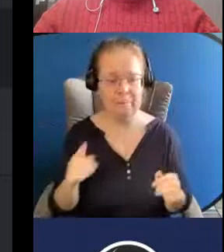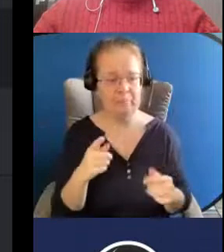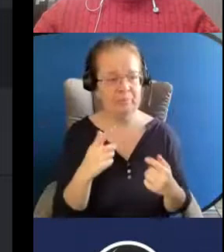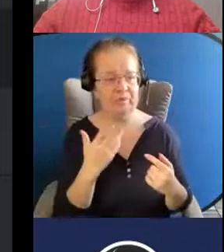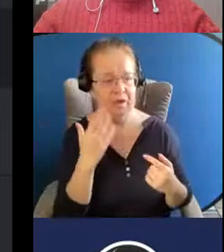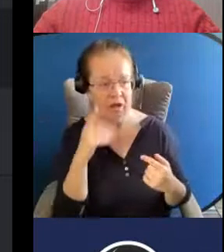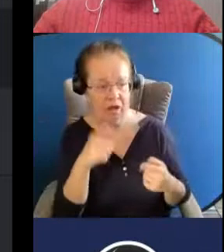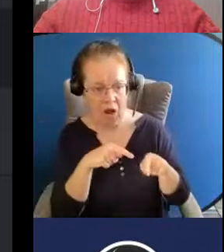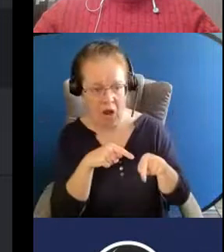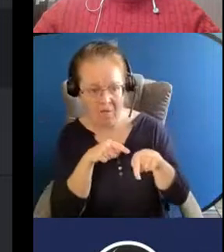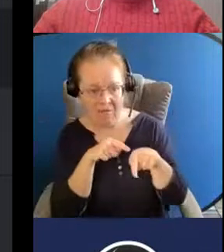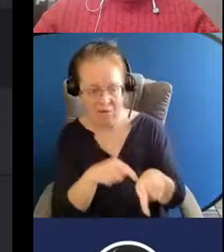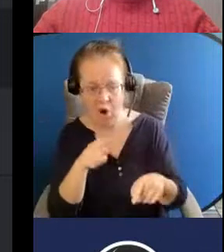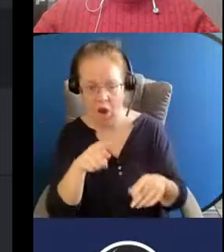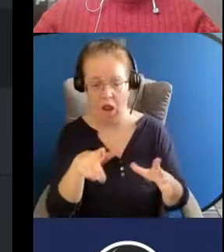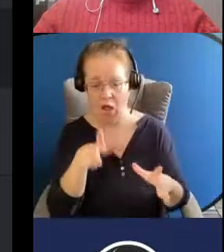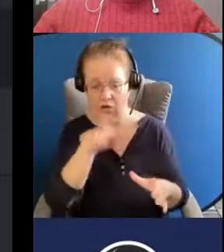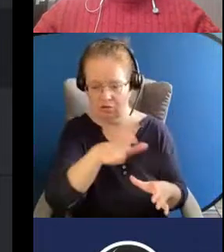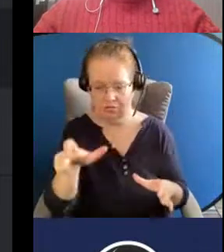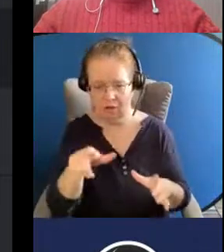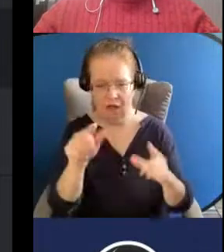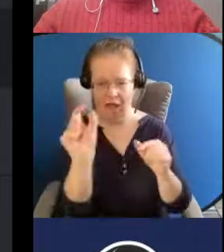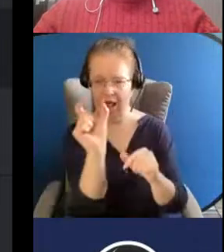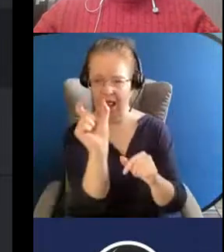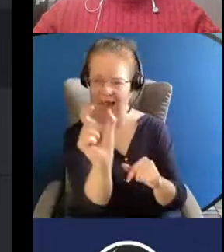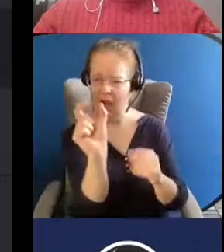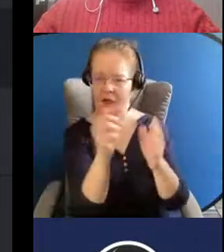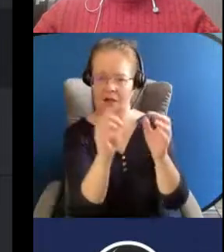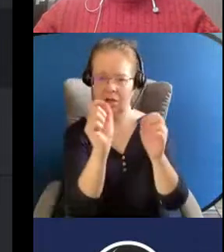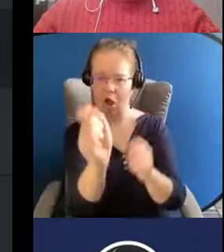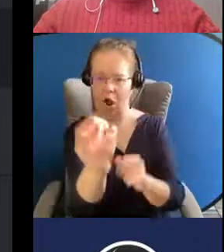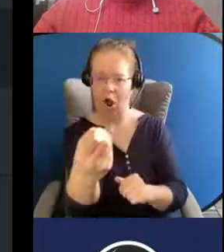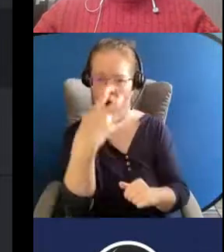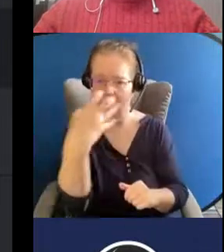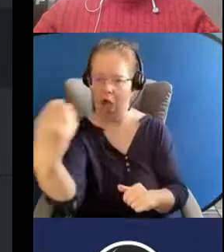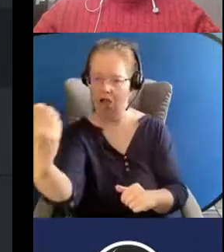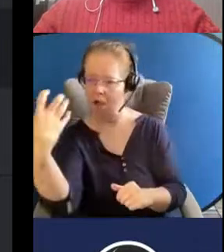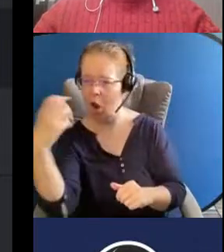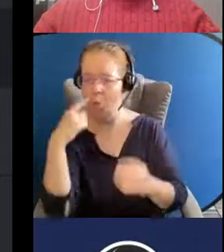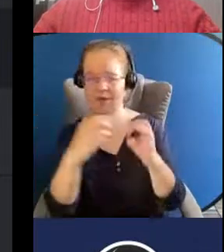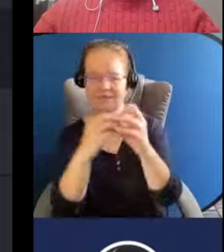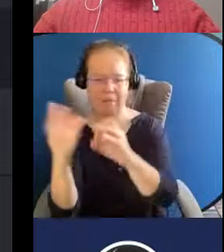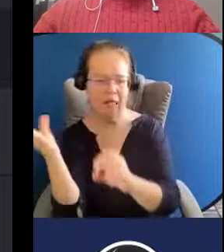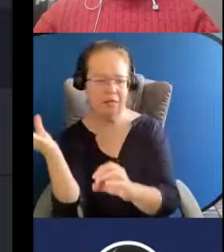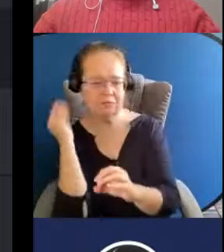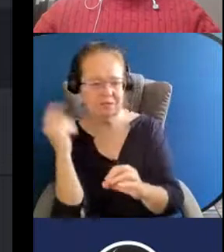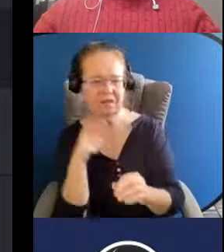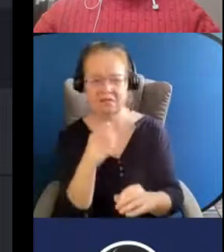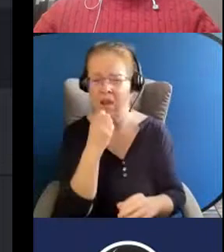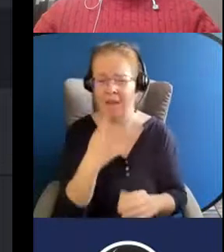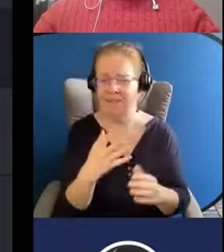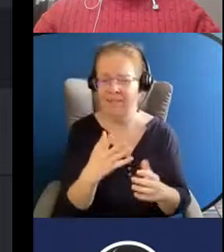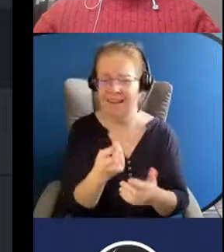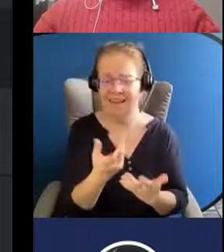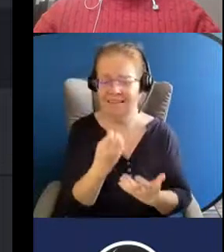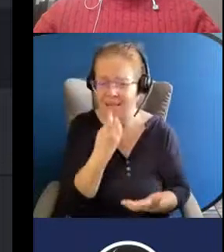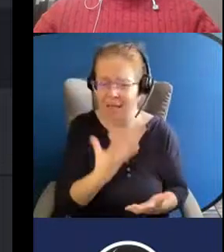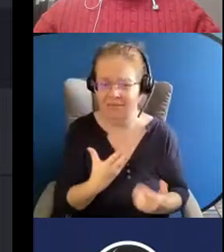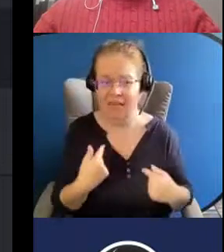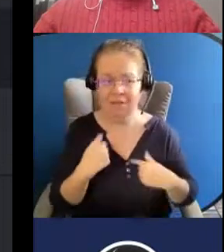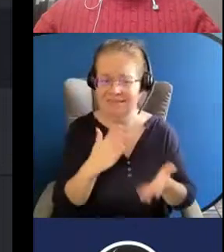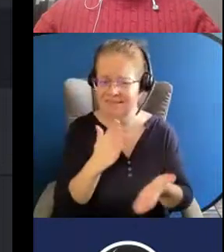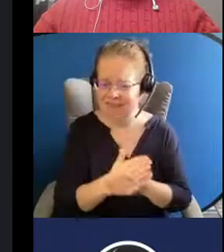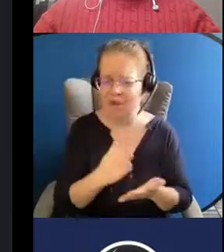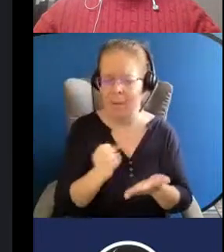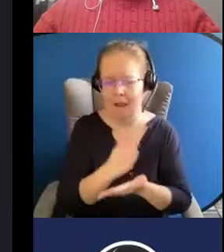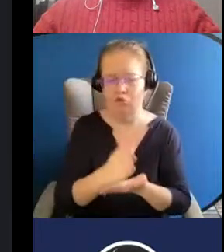will follow the viewport. Each word is highlighted as it's spoken. It's just a fantastic feature that we added, and something that I think we should definitely